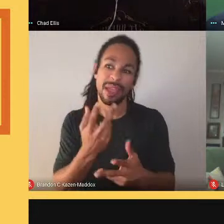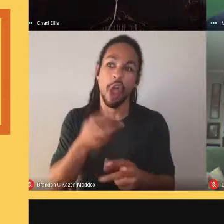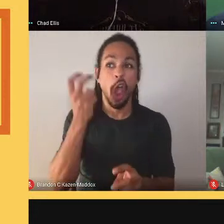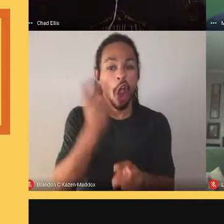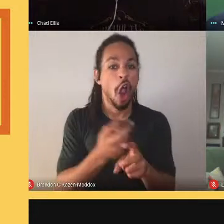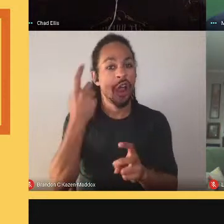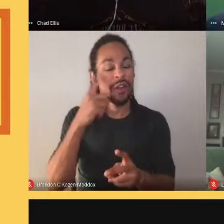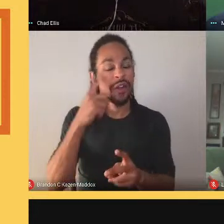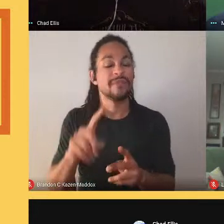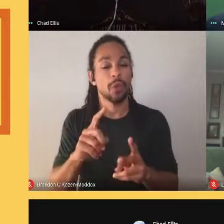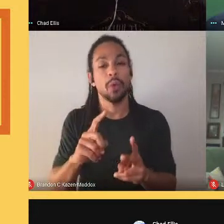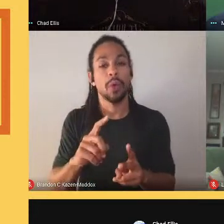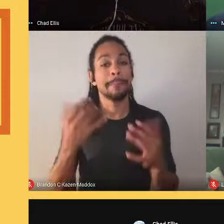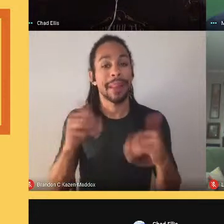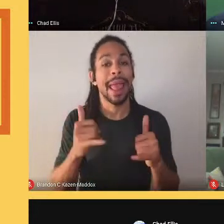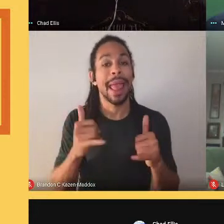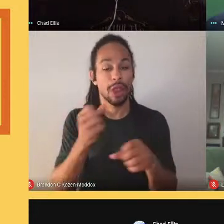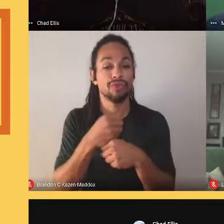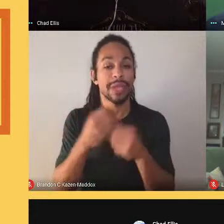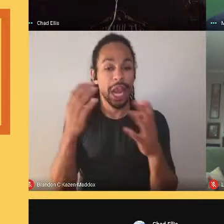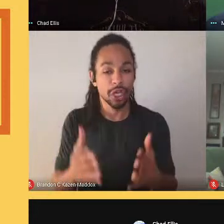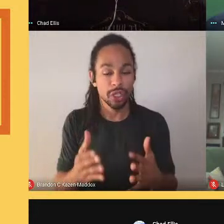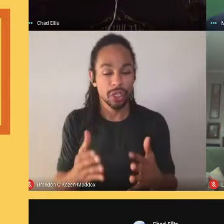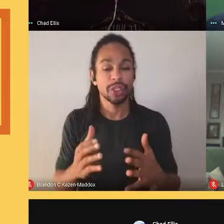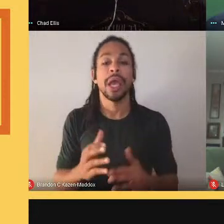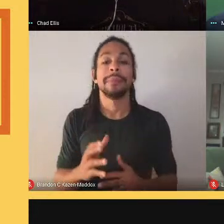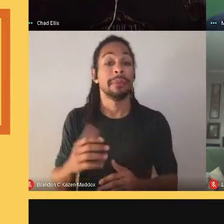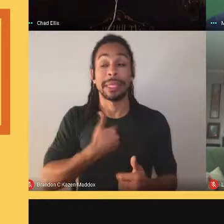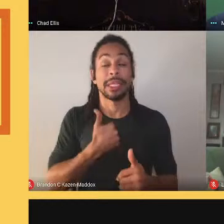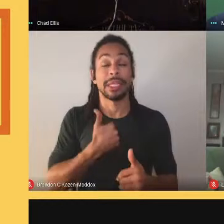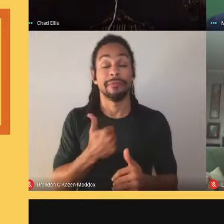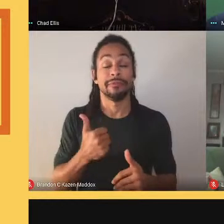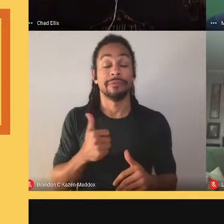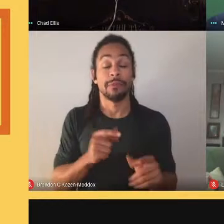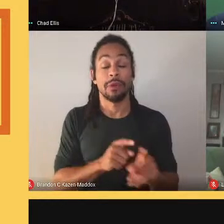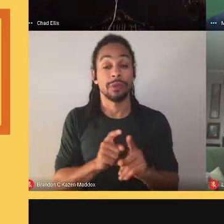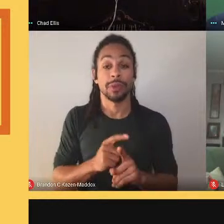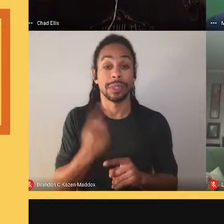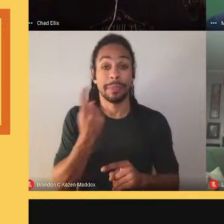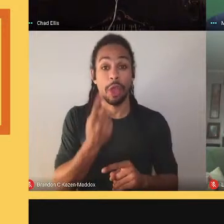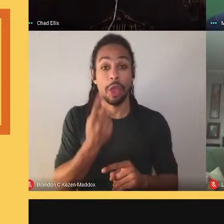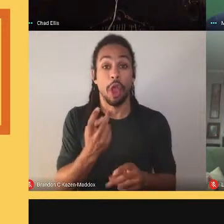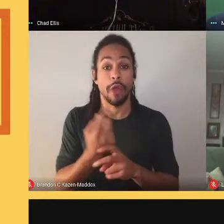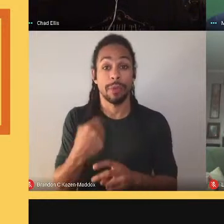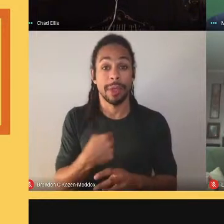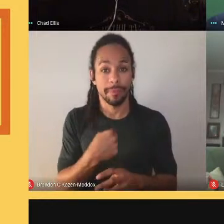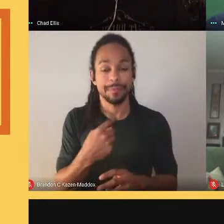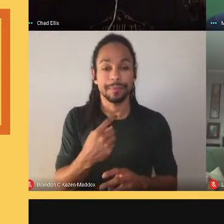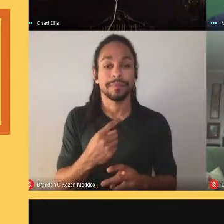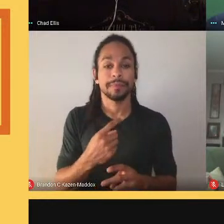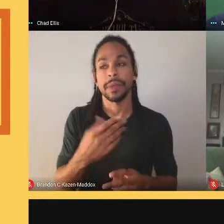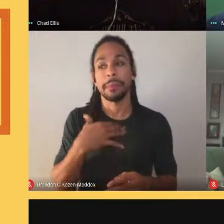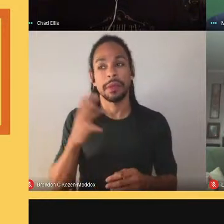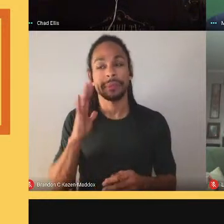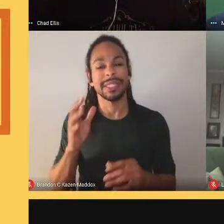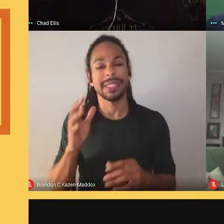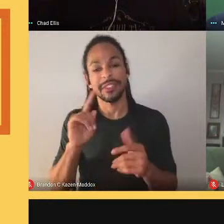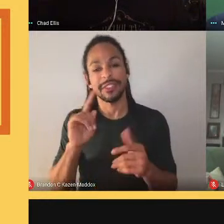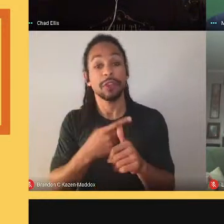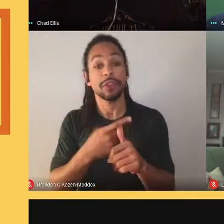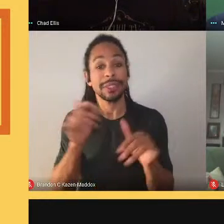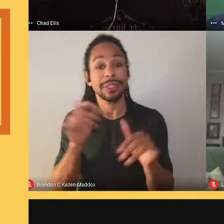myself included, right? I mentioned earlier my first system that I designed is called the One System for our very first season, way